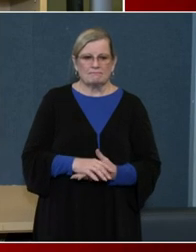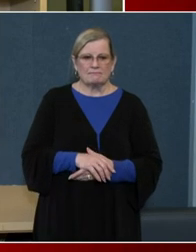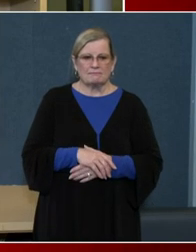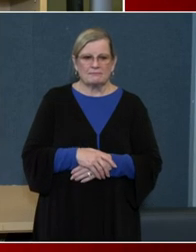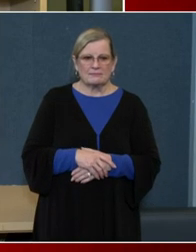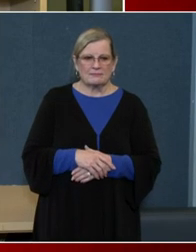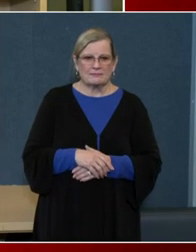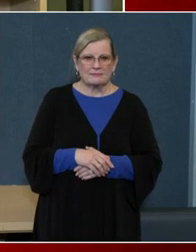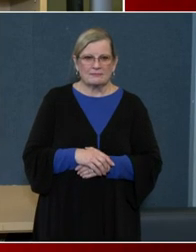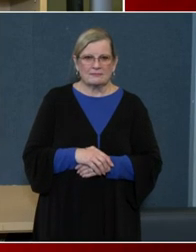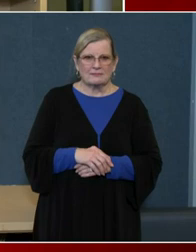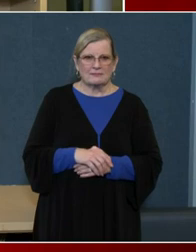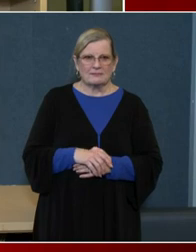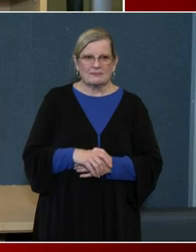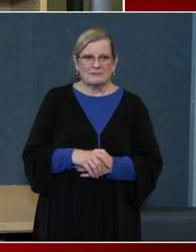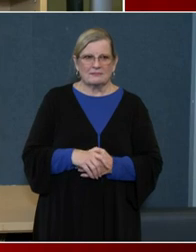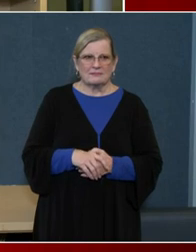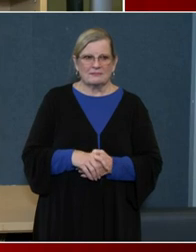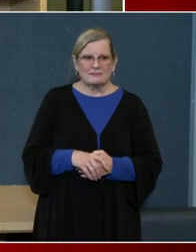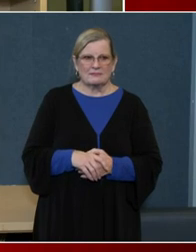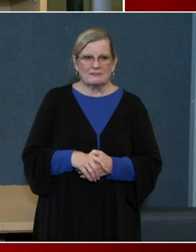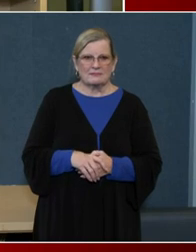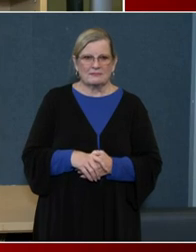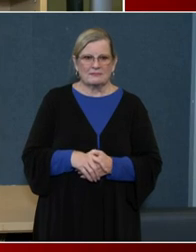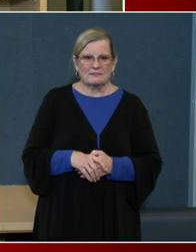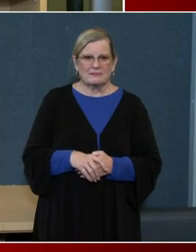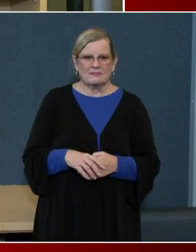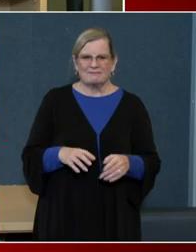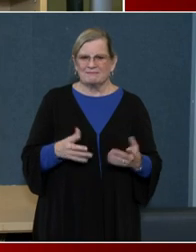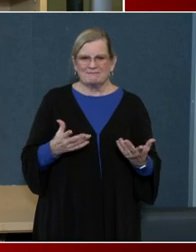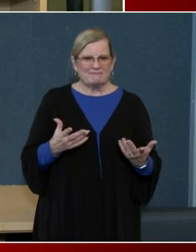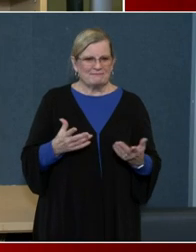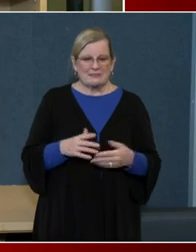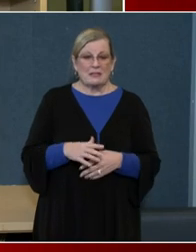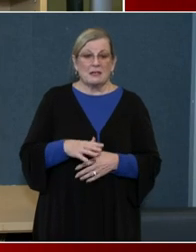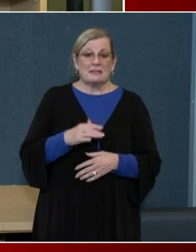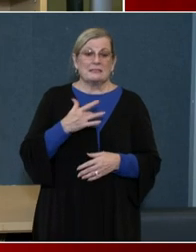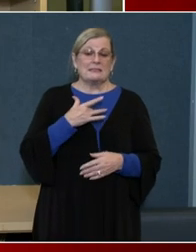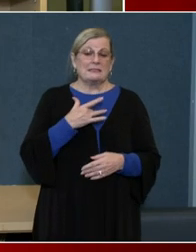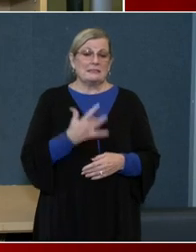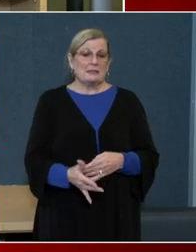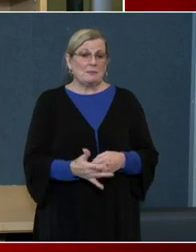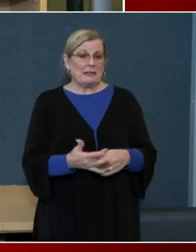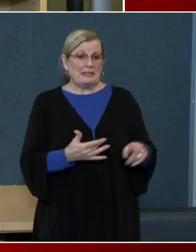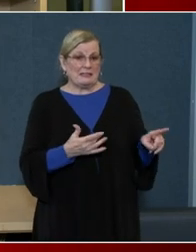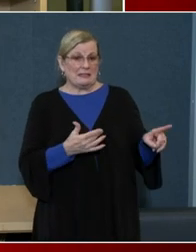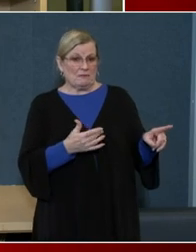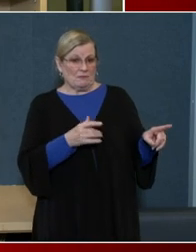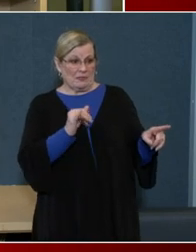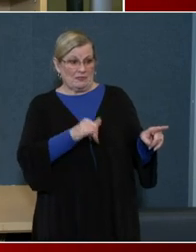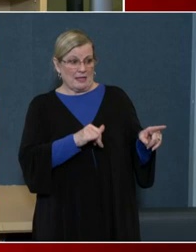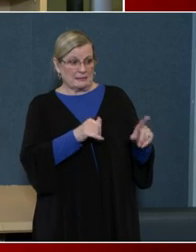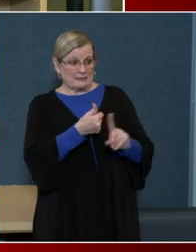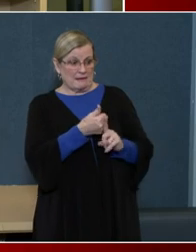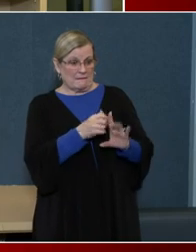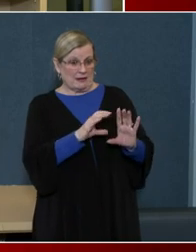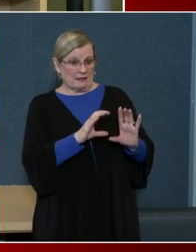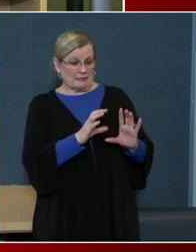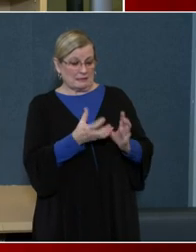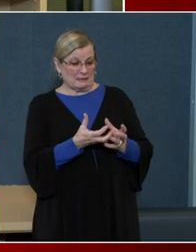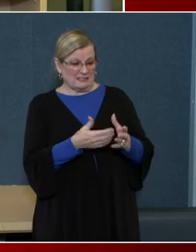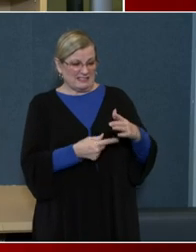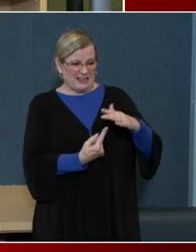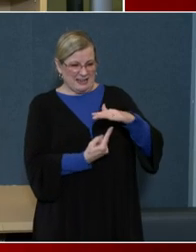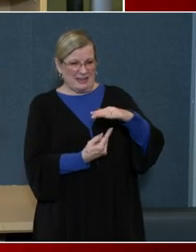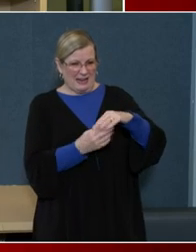learning per school with one being self-contained. Typically, our self-contained classrooms serve a wide range of grades, and so